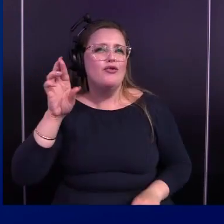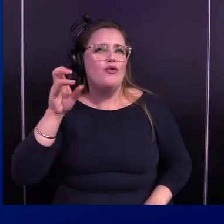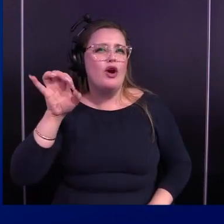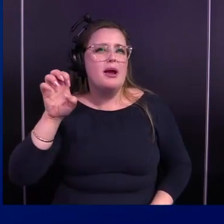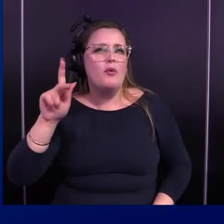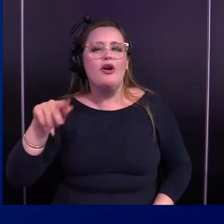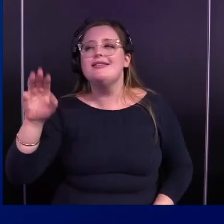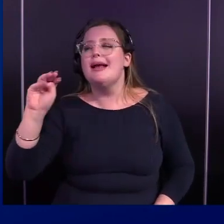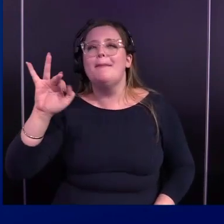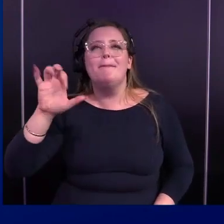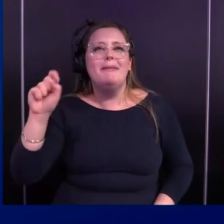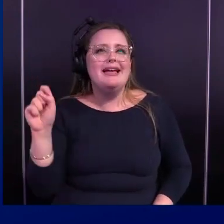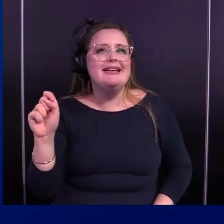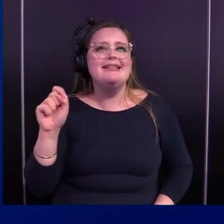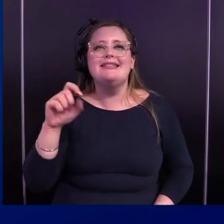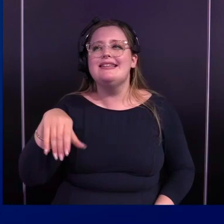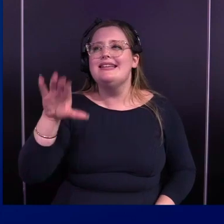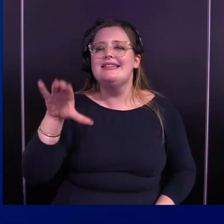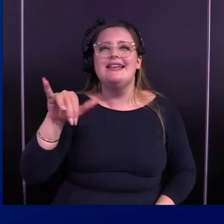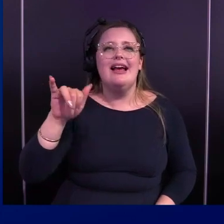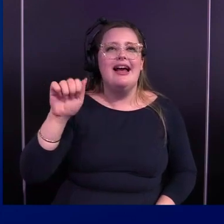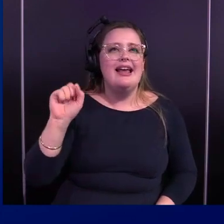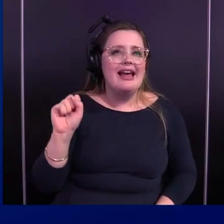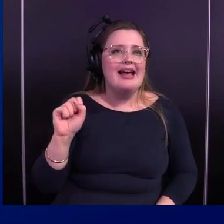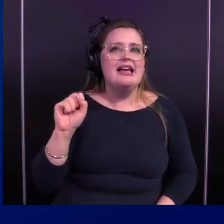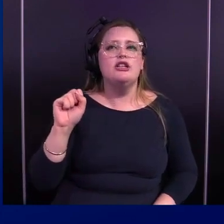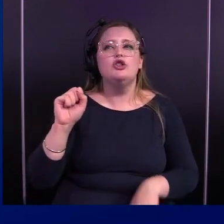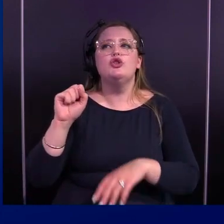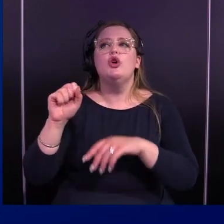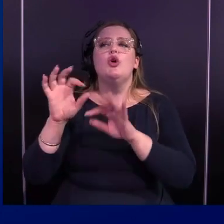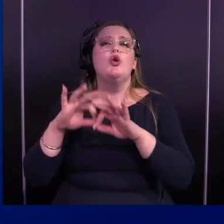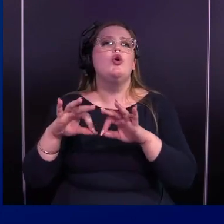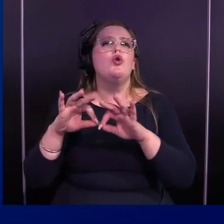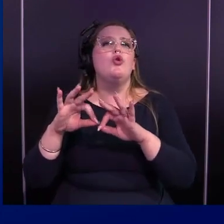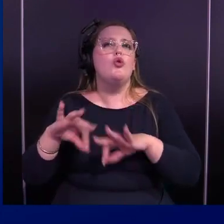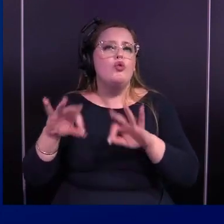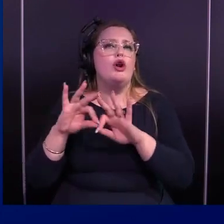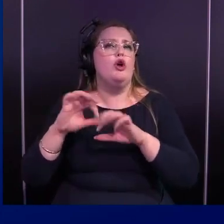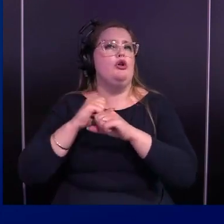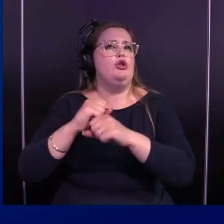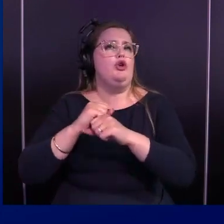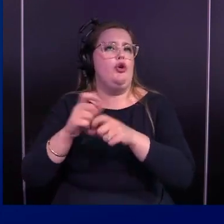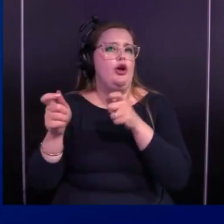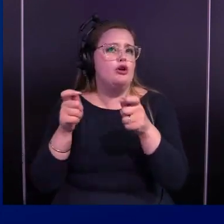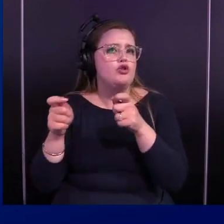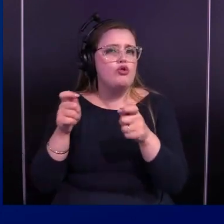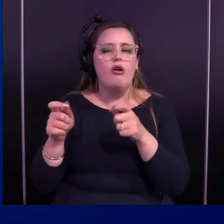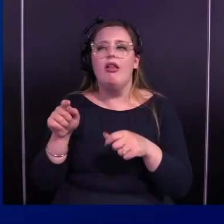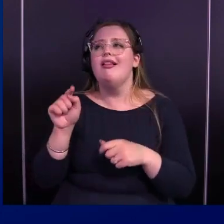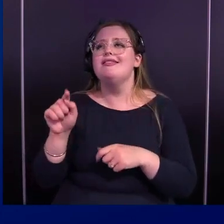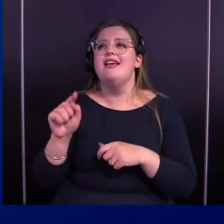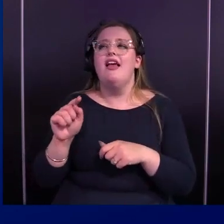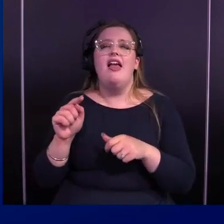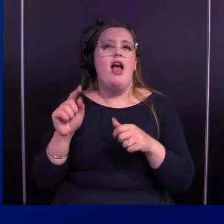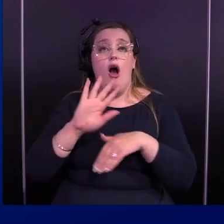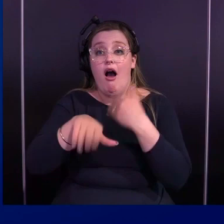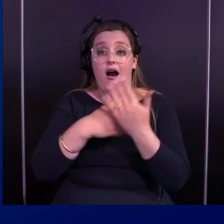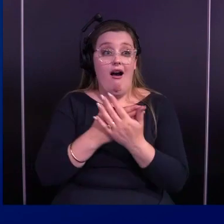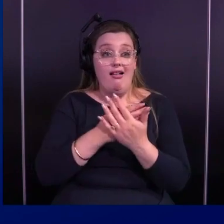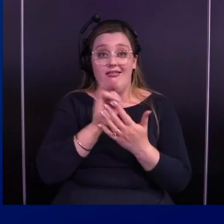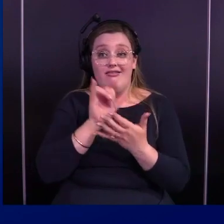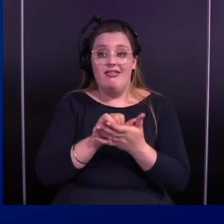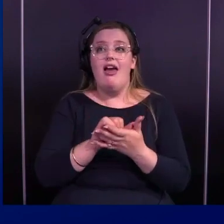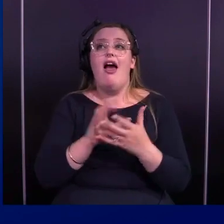NIST and the CIS, critical security controls, and you can really take all that and bundle it into